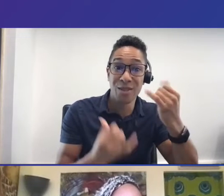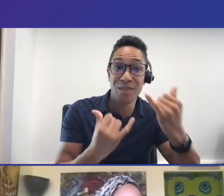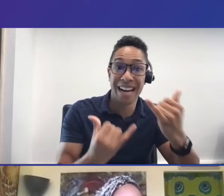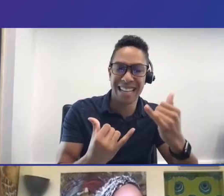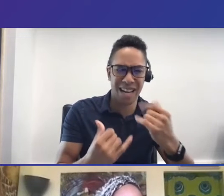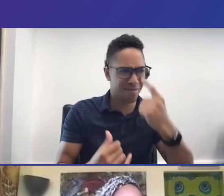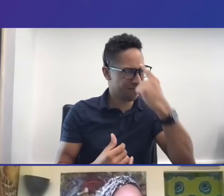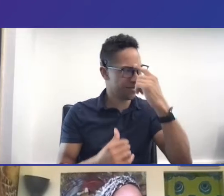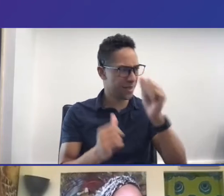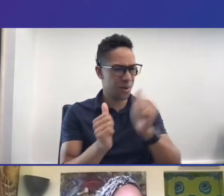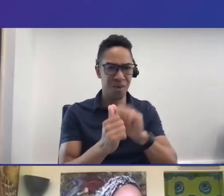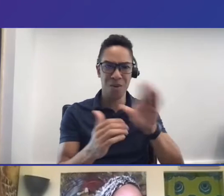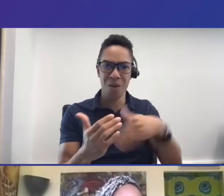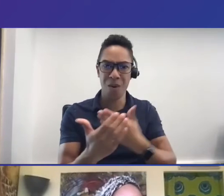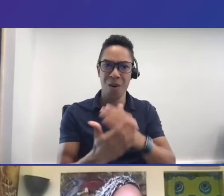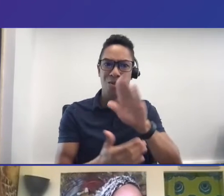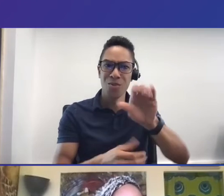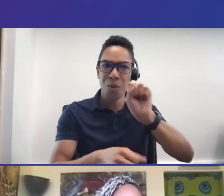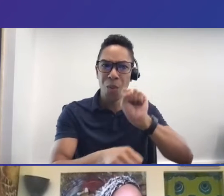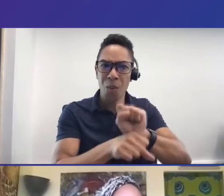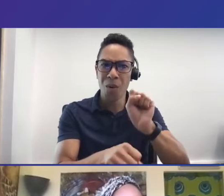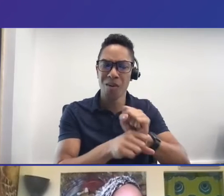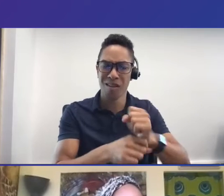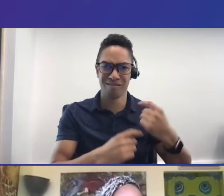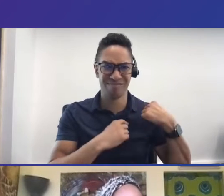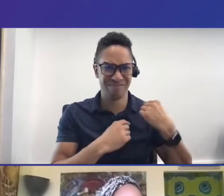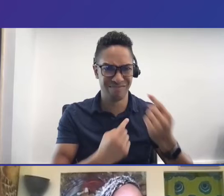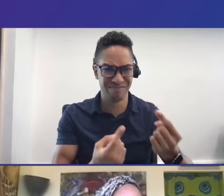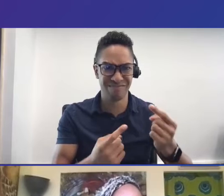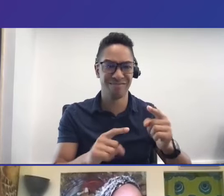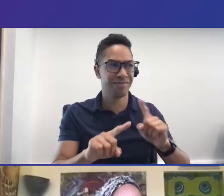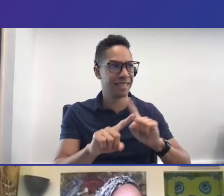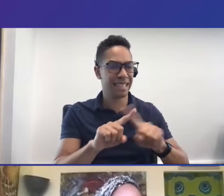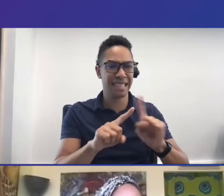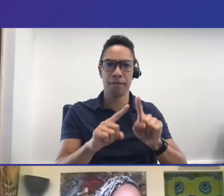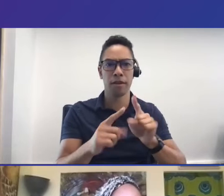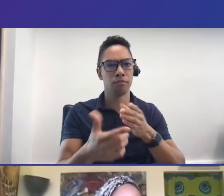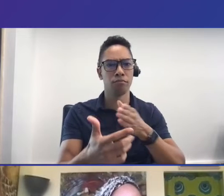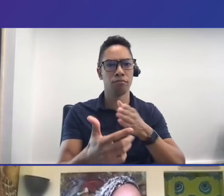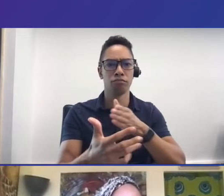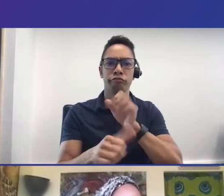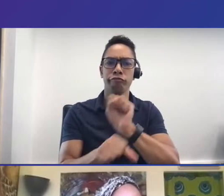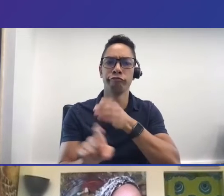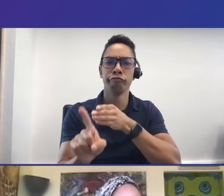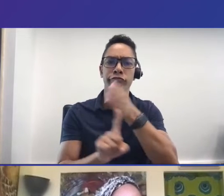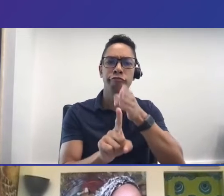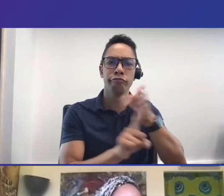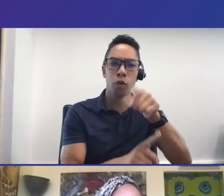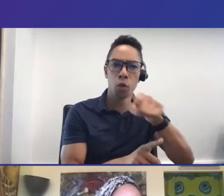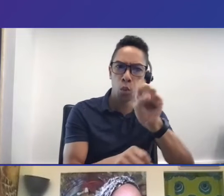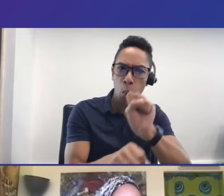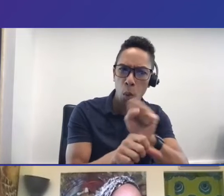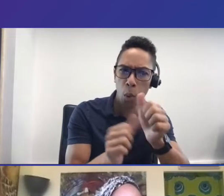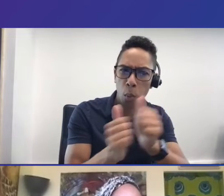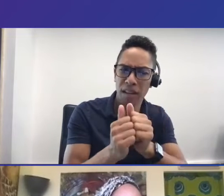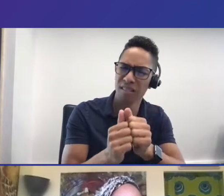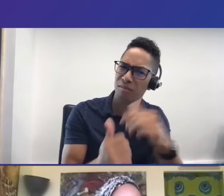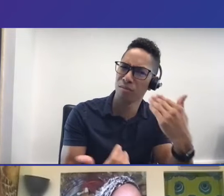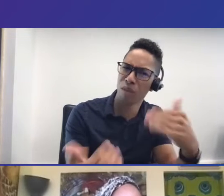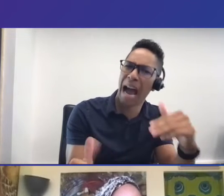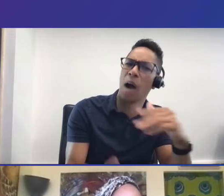do, like the multiple mediums you work with. Same, interesting.